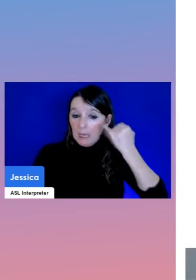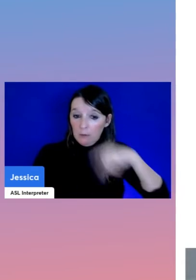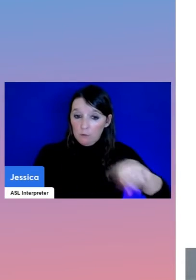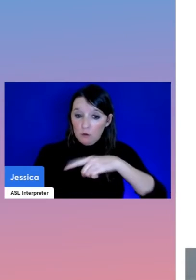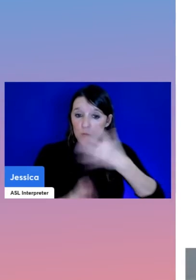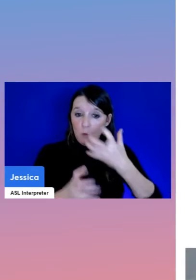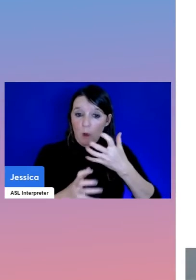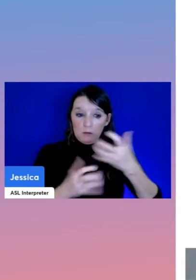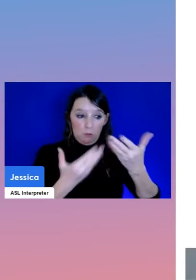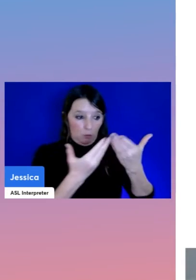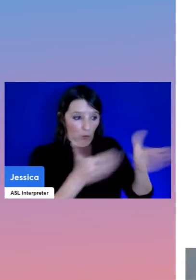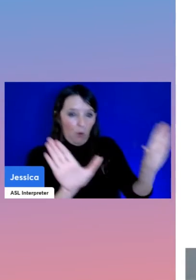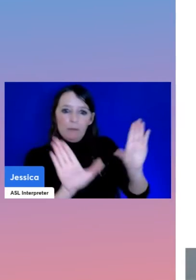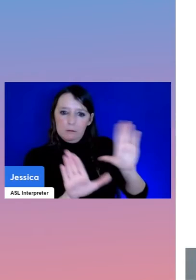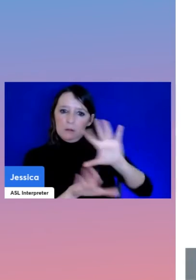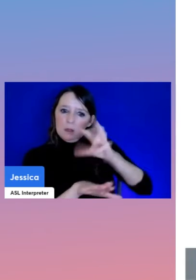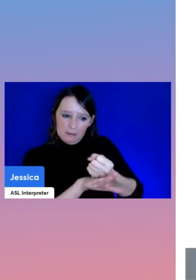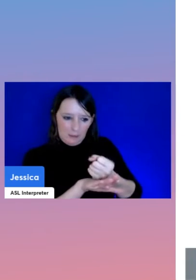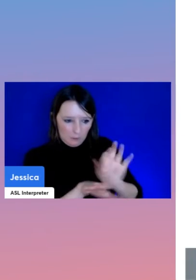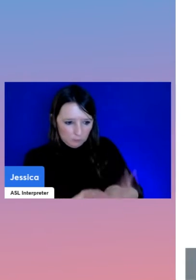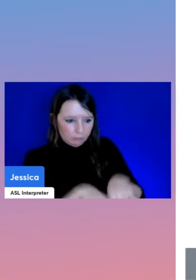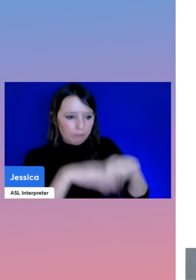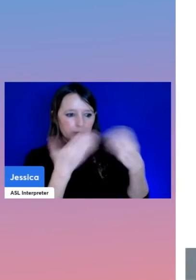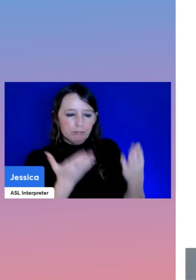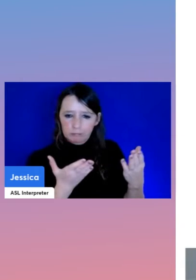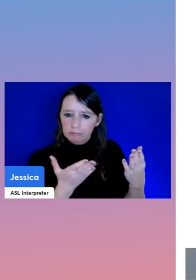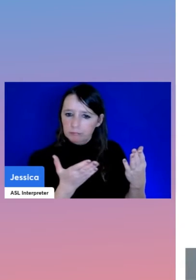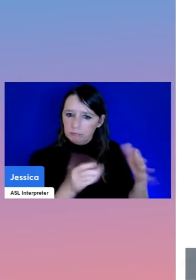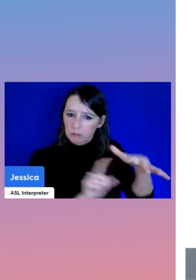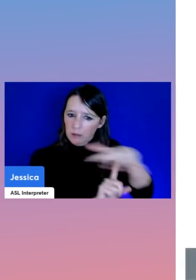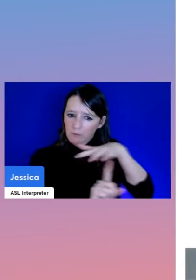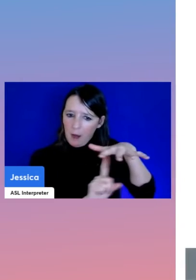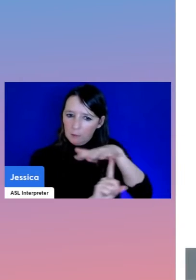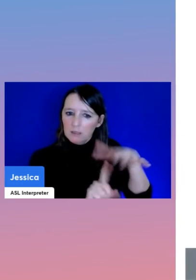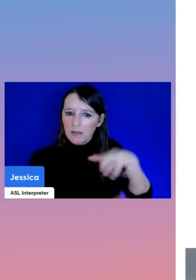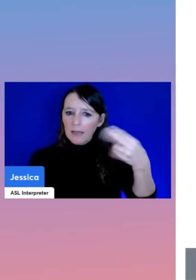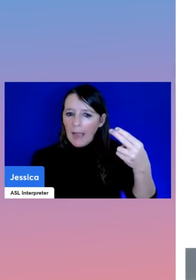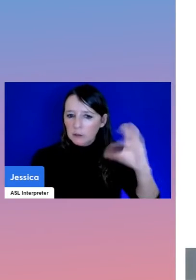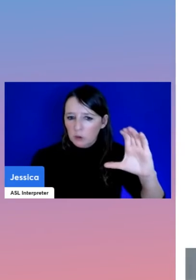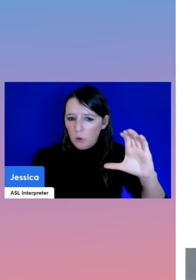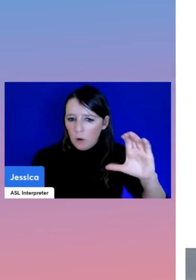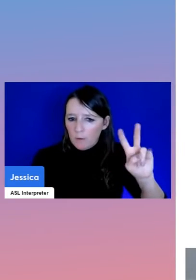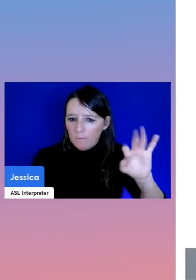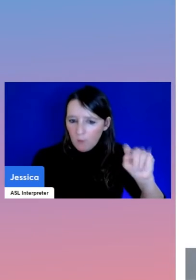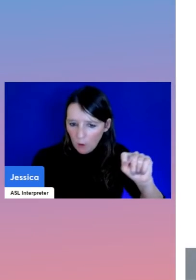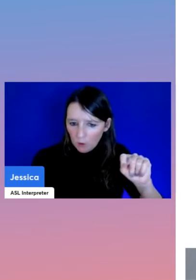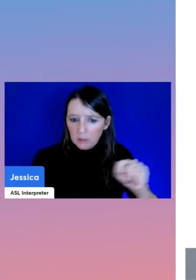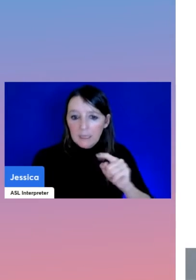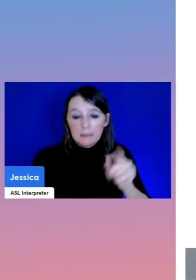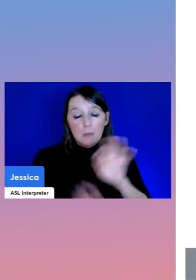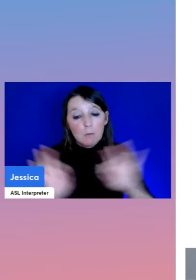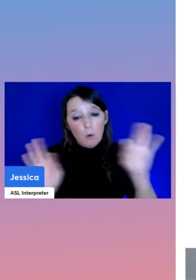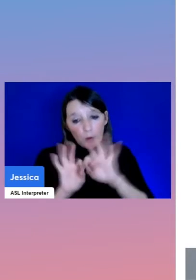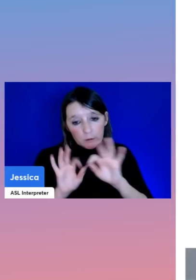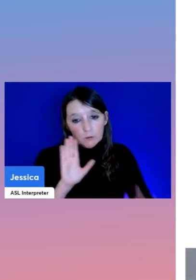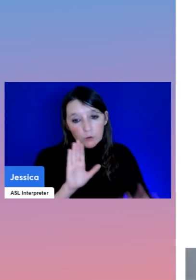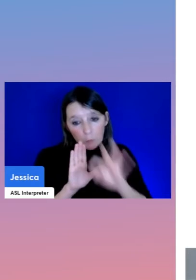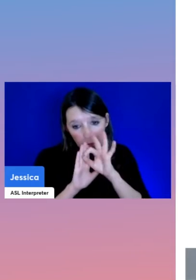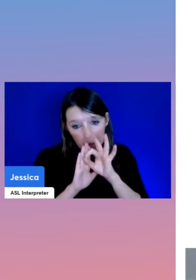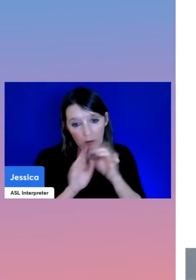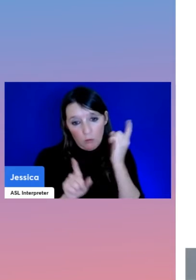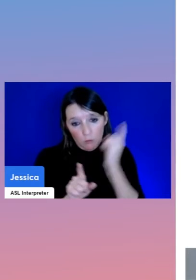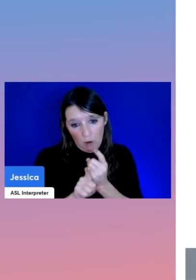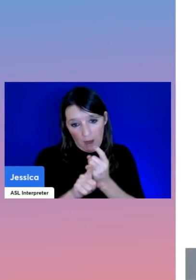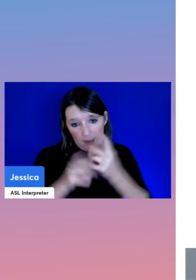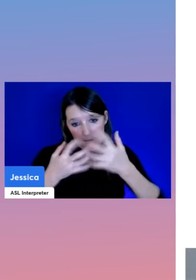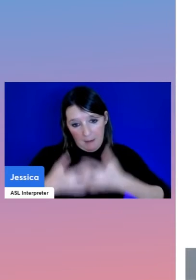unsealing secure environments such as HashiCorp Vault, the choice of the right unsealing mechanism is crucial. The